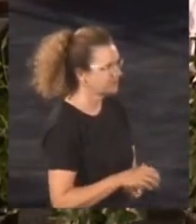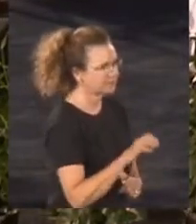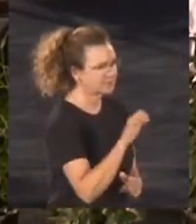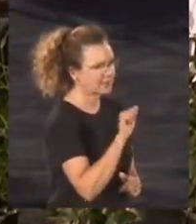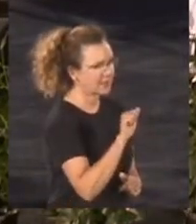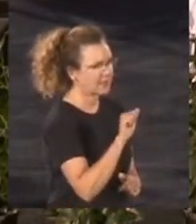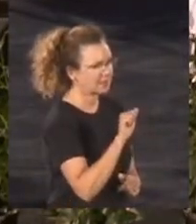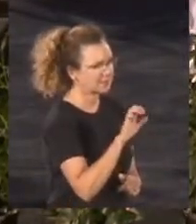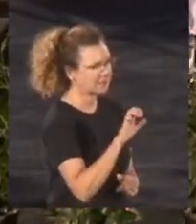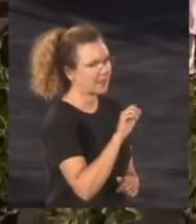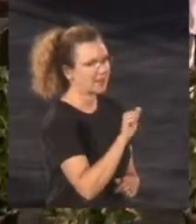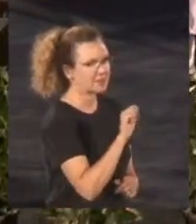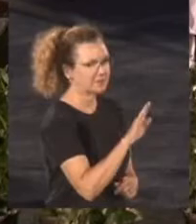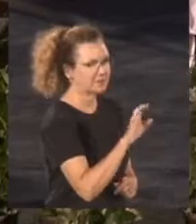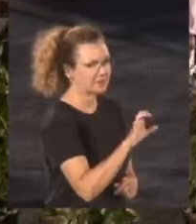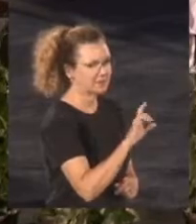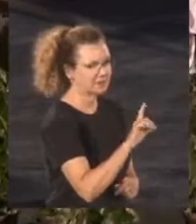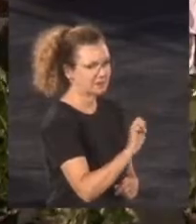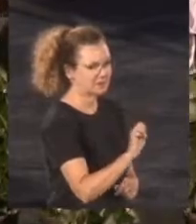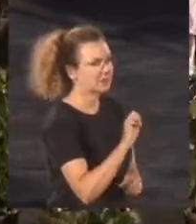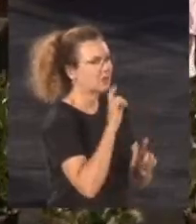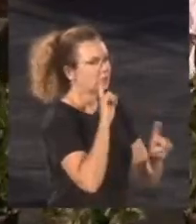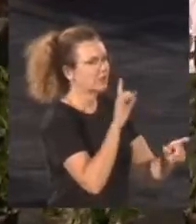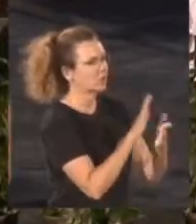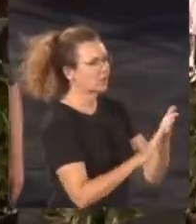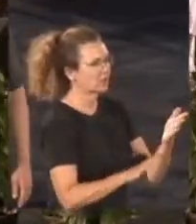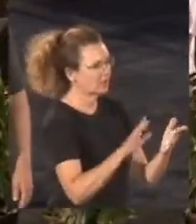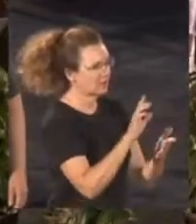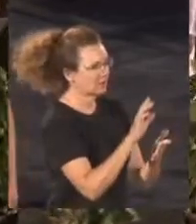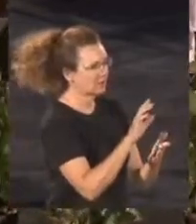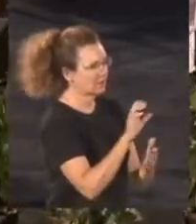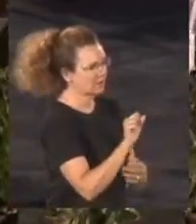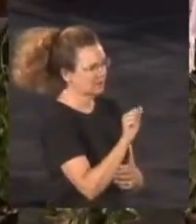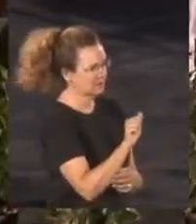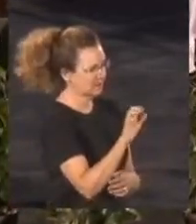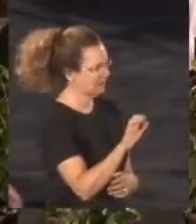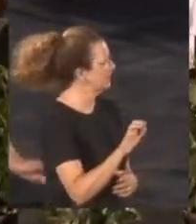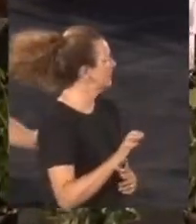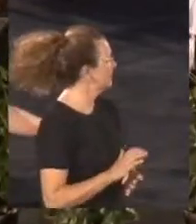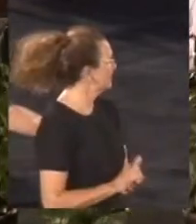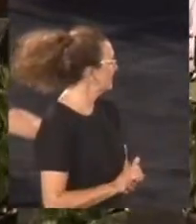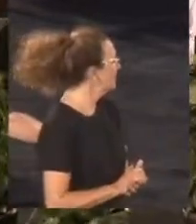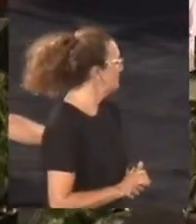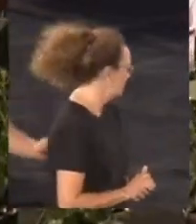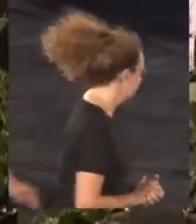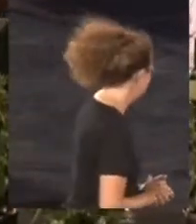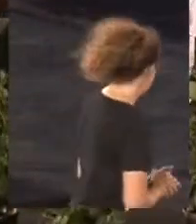Absidy Lee Iguravide will be attending San Antonio College.